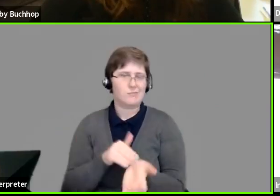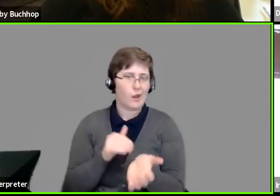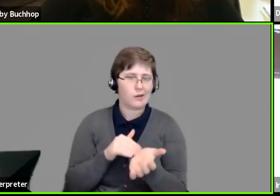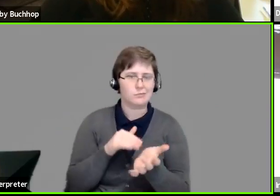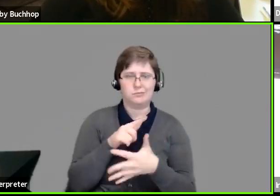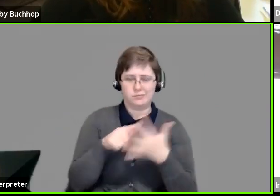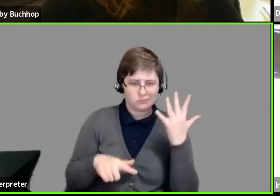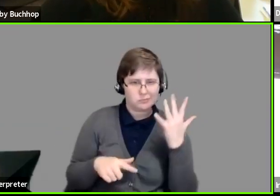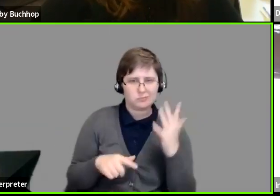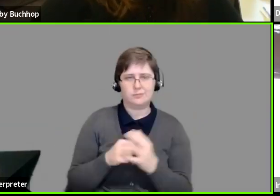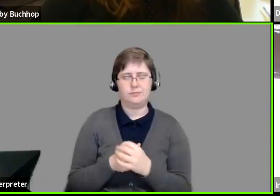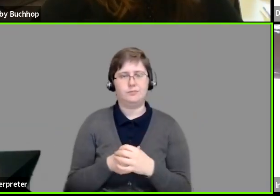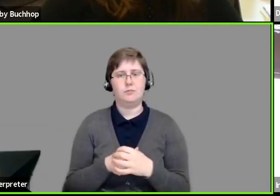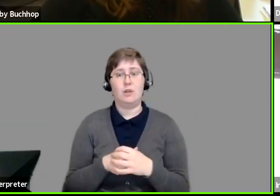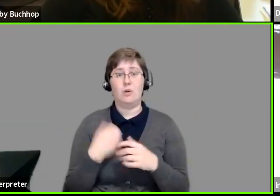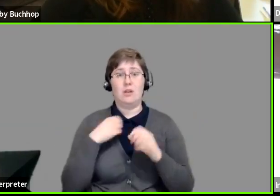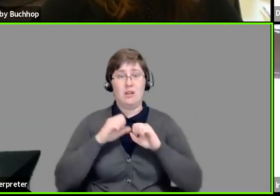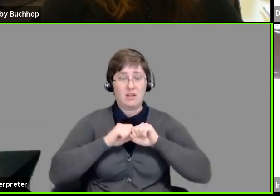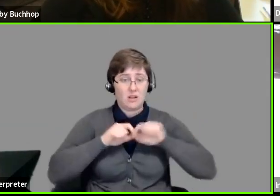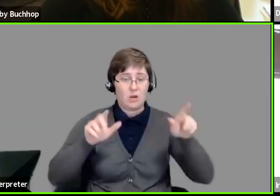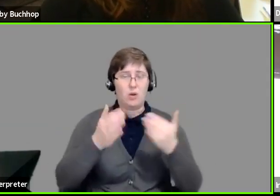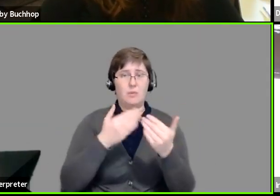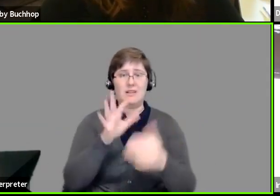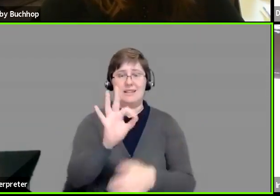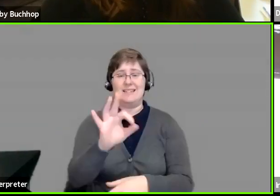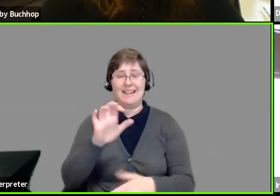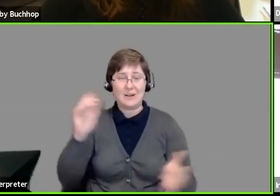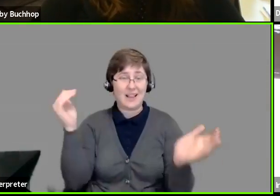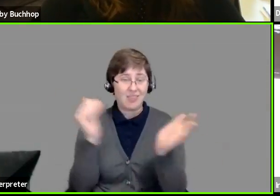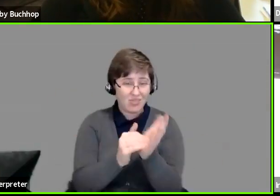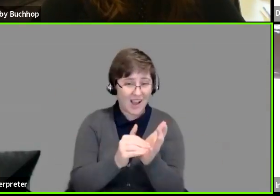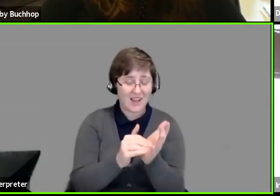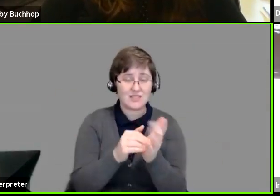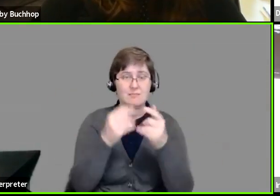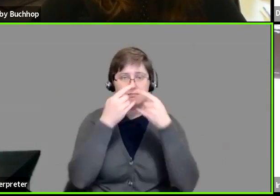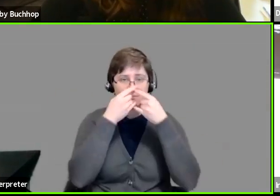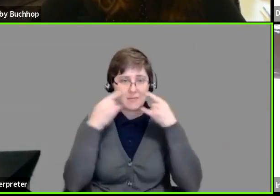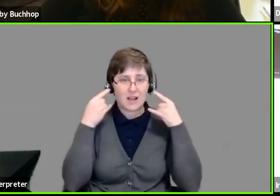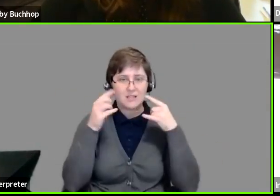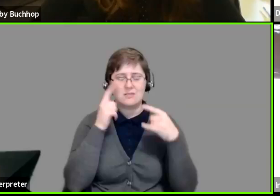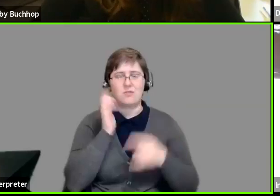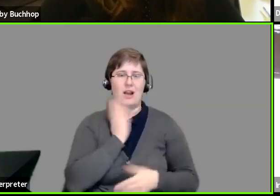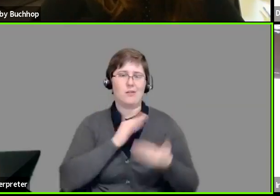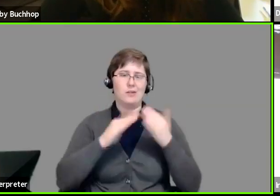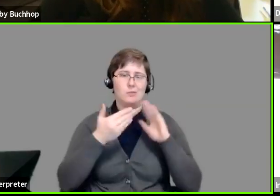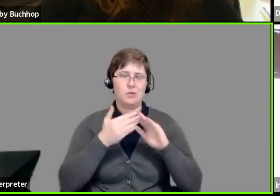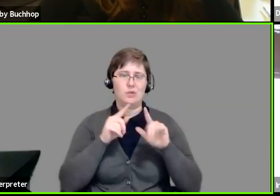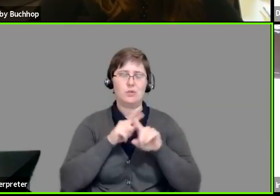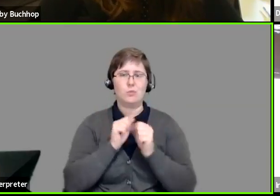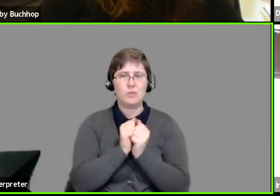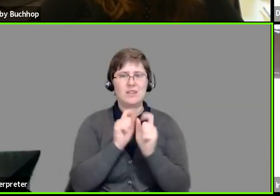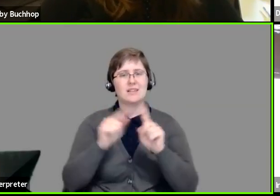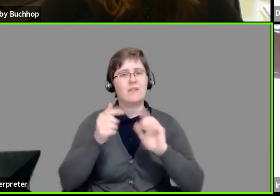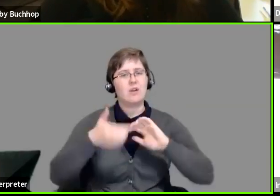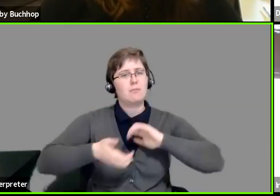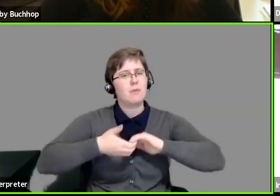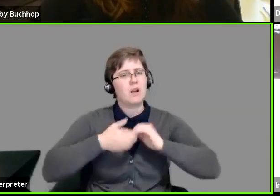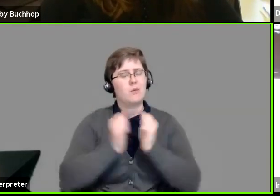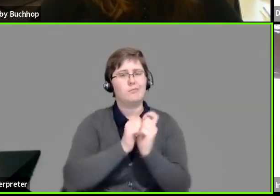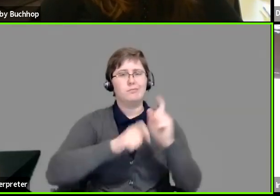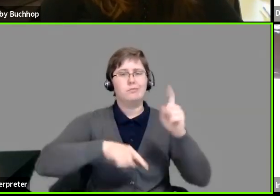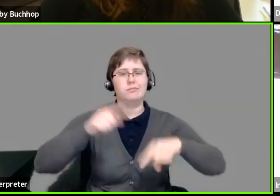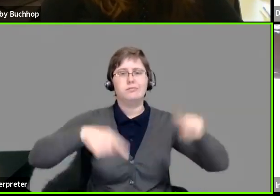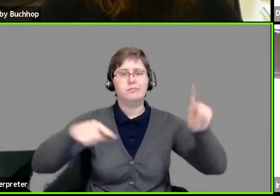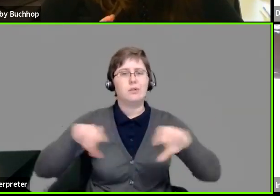almost 900,000 face masks to the Lucas County community through partnerships with various